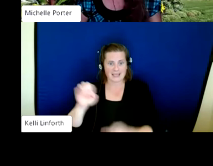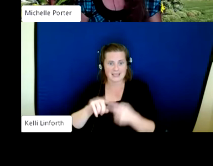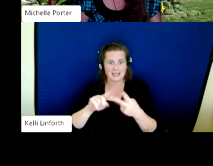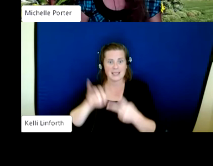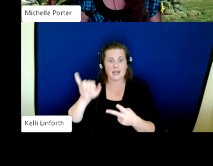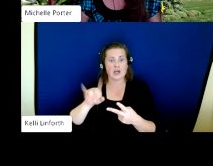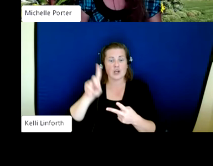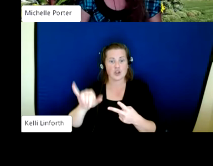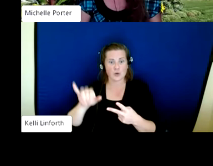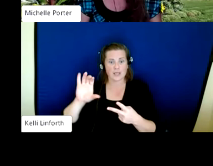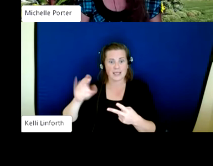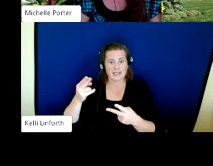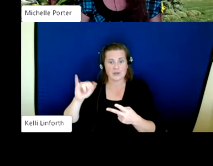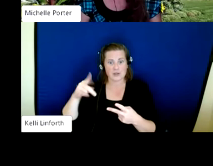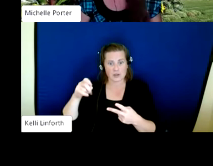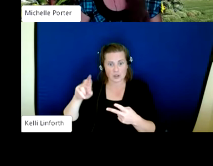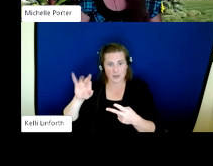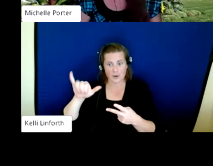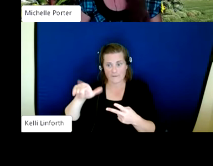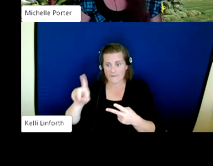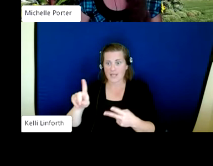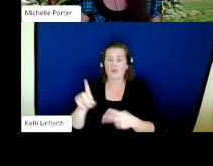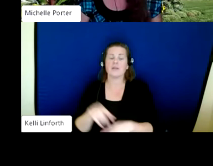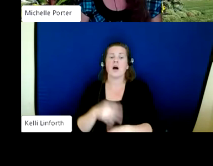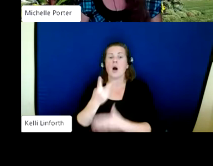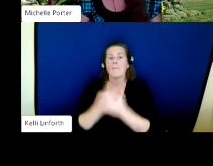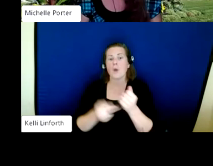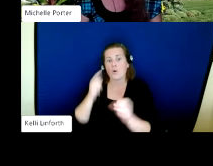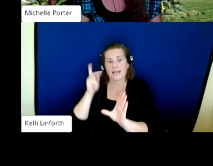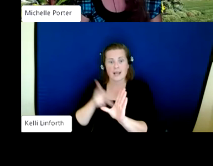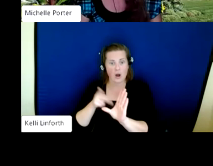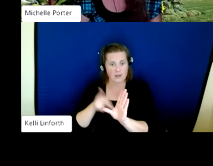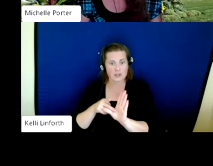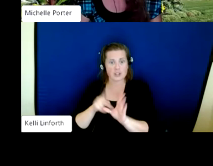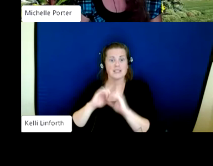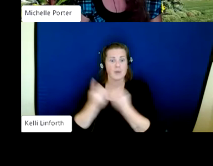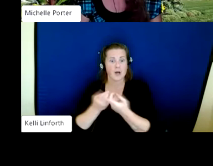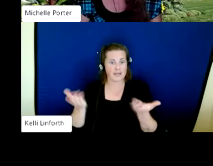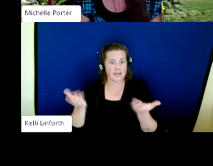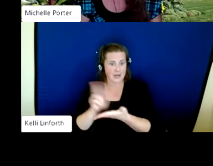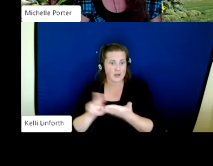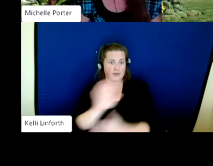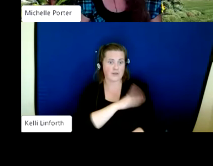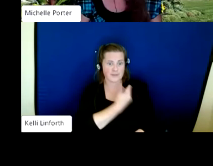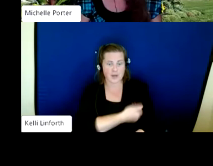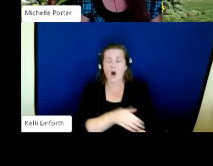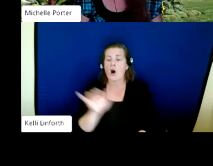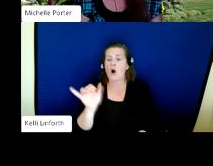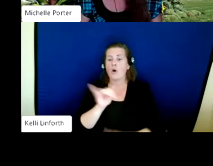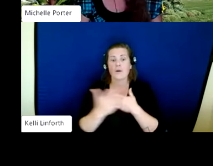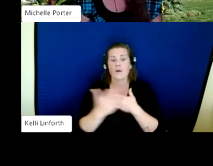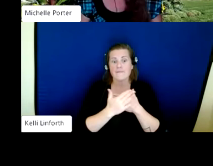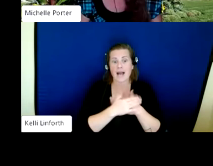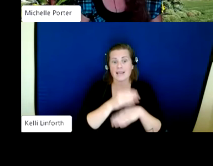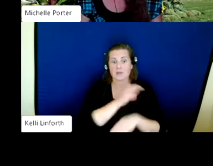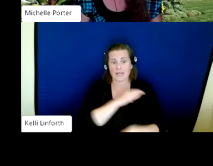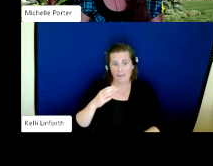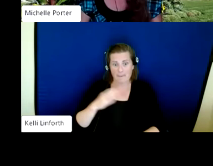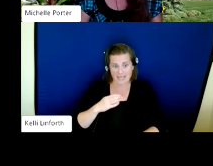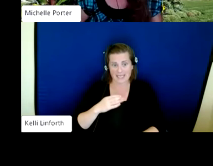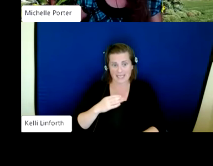from the psychology department at the University of Manitoba. And we also want to thank the advisory committee that gave us